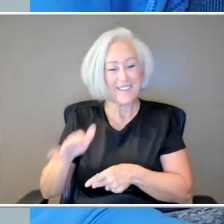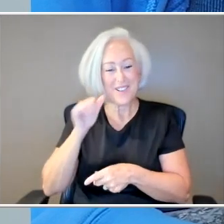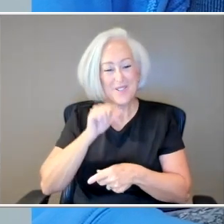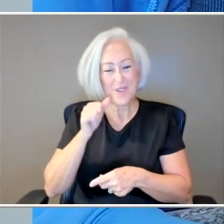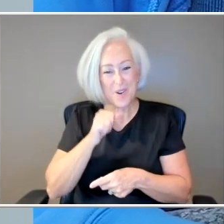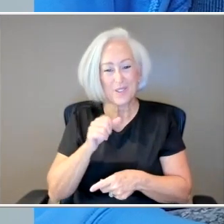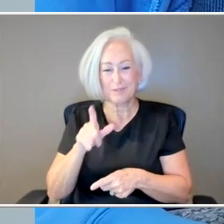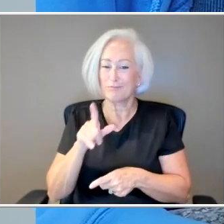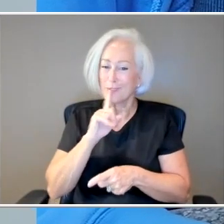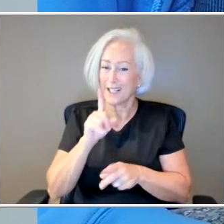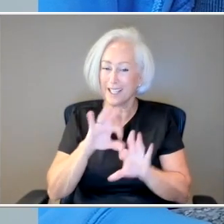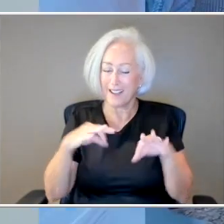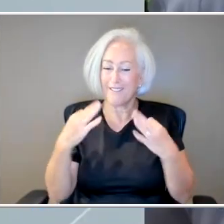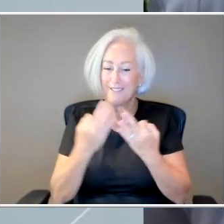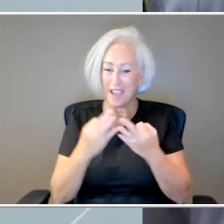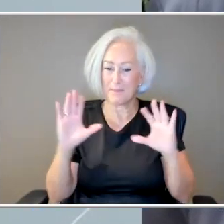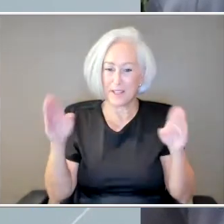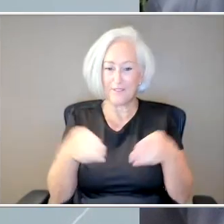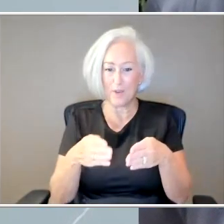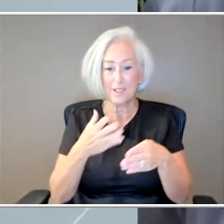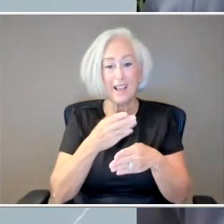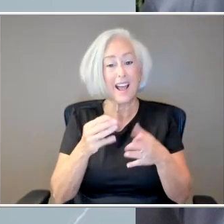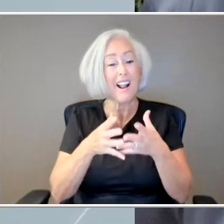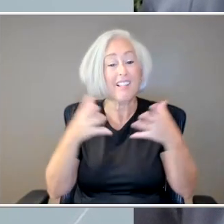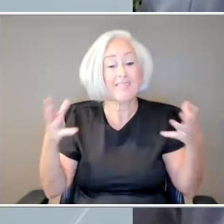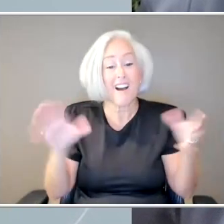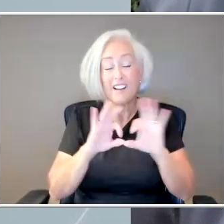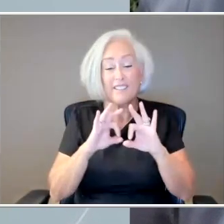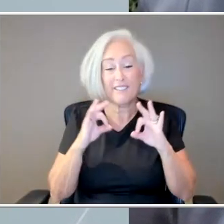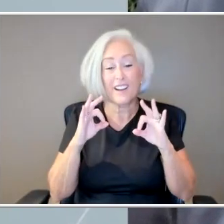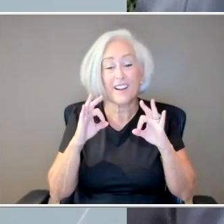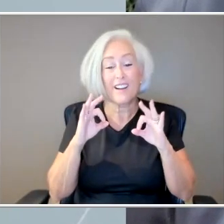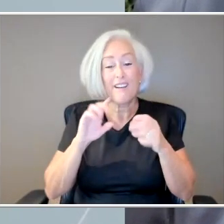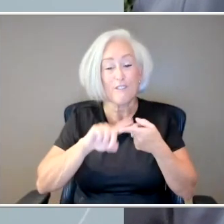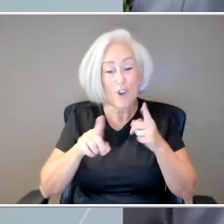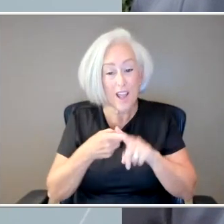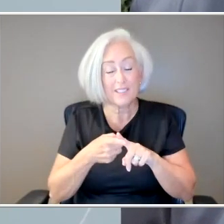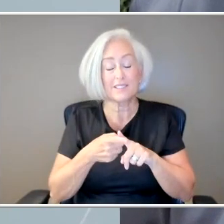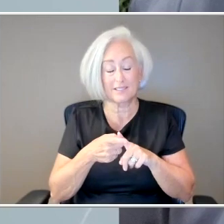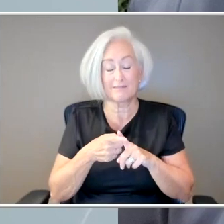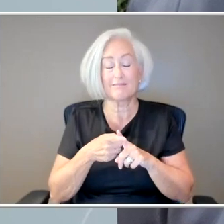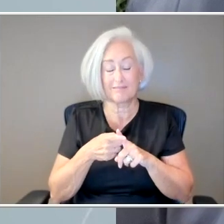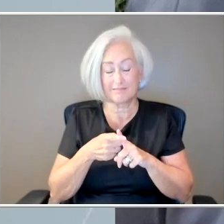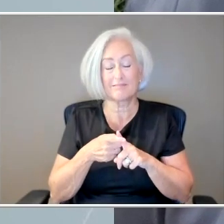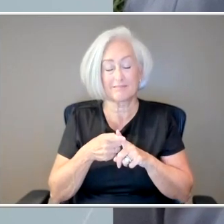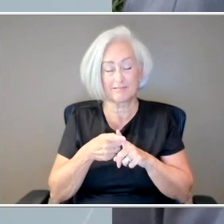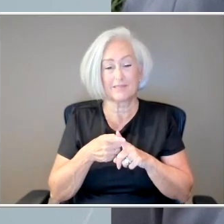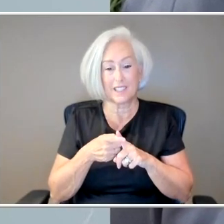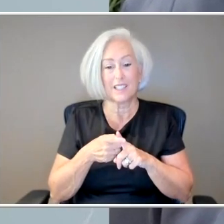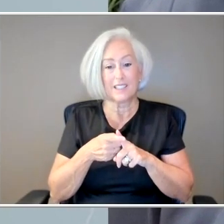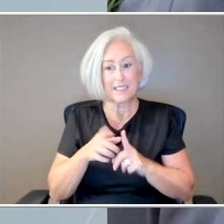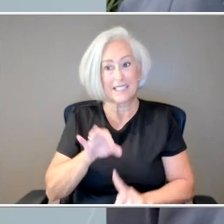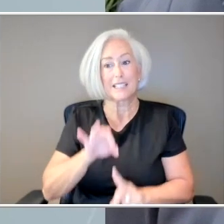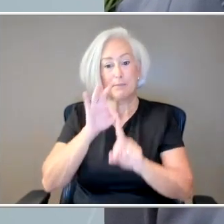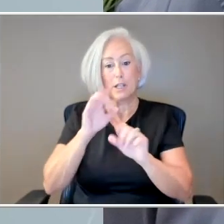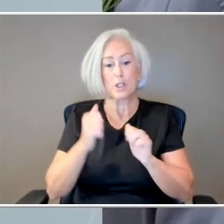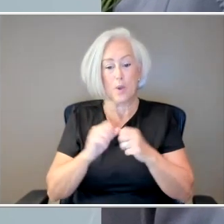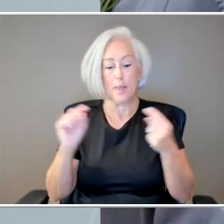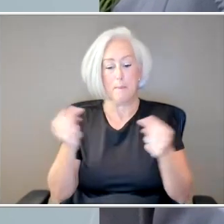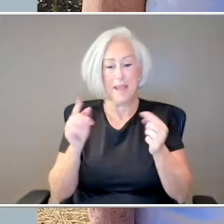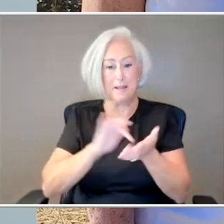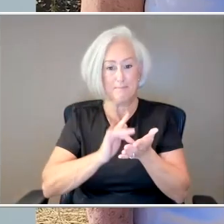has, and also friends. We have a lot of friends that, for us, especially taking pain medication, driving from